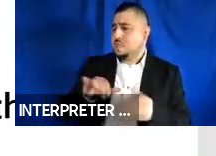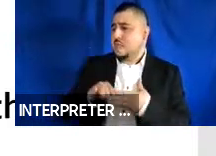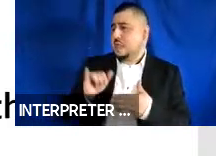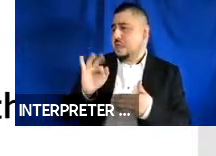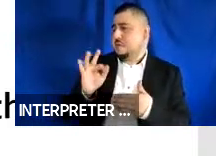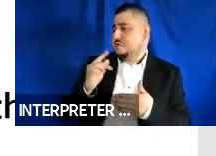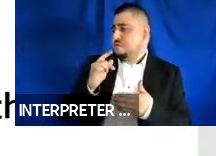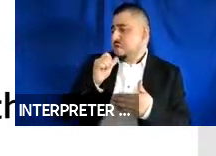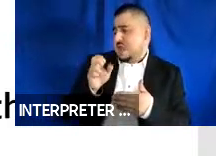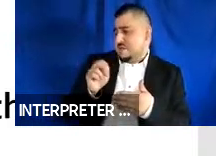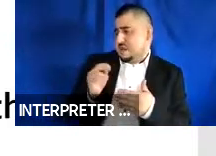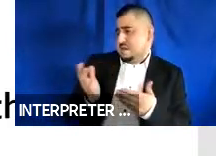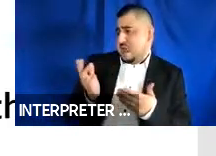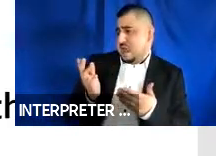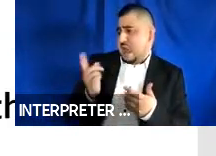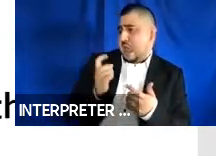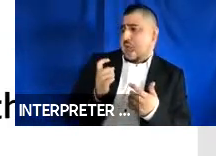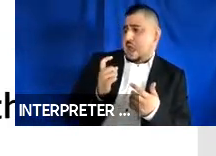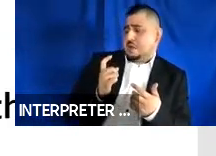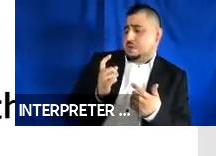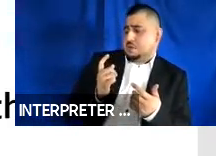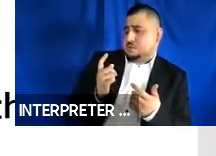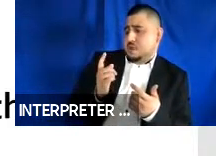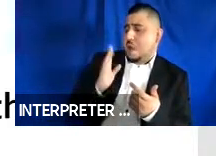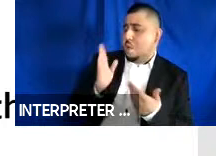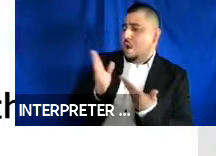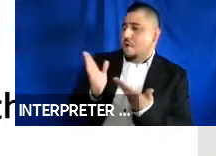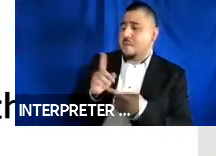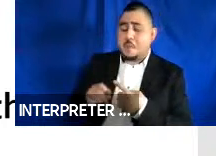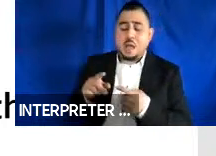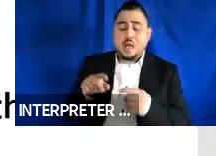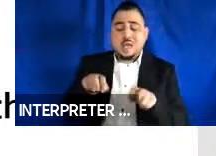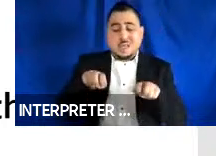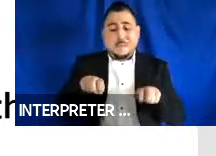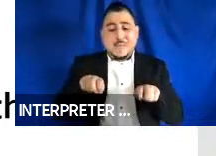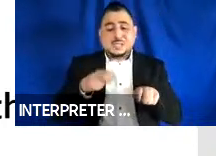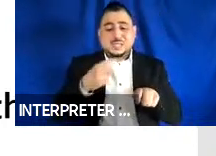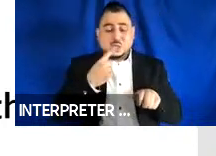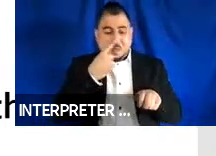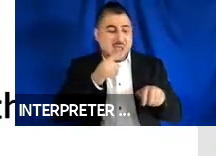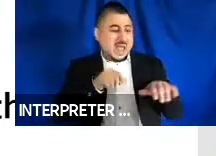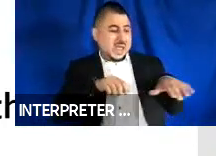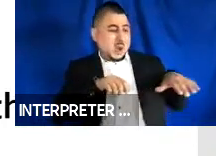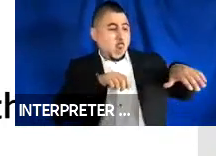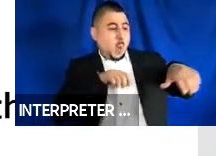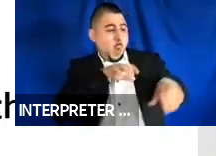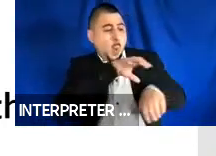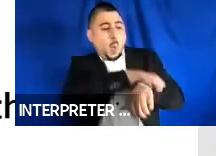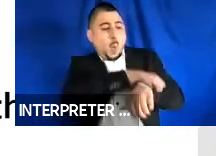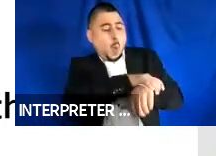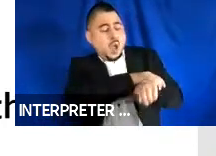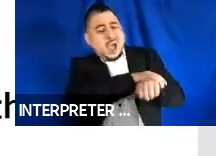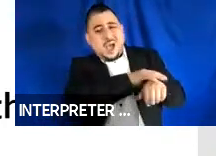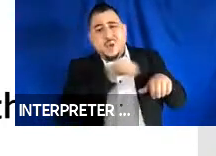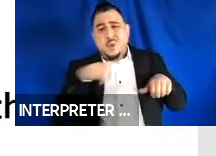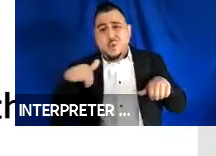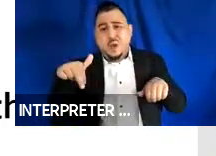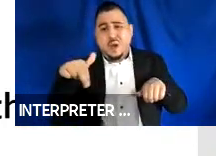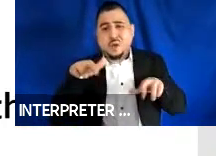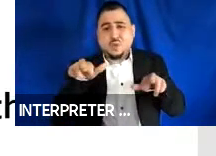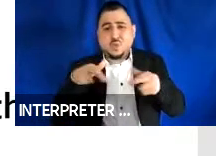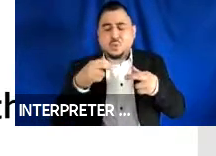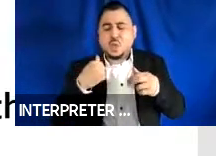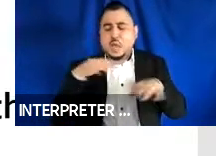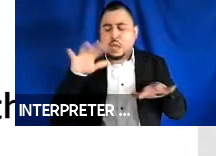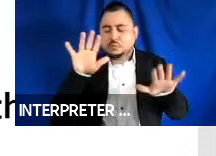have offered. And then the passenger asks, would you let me hold onto your arm and walk me around the room so that I can memorize